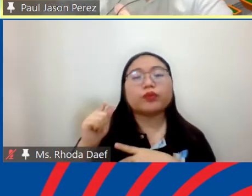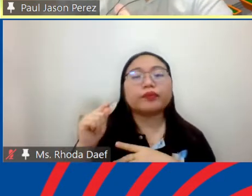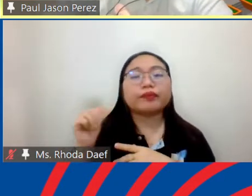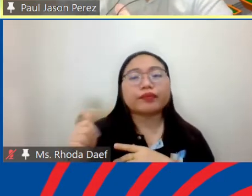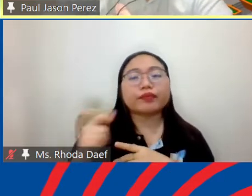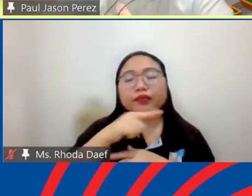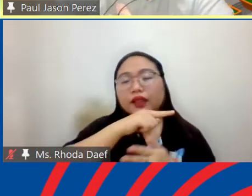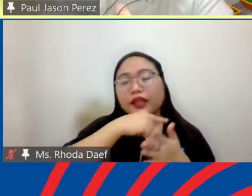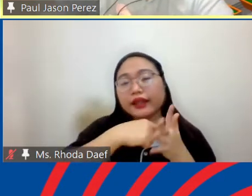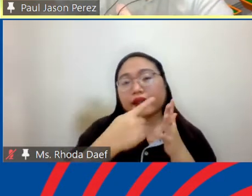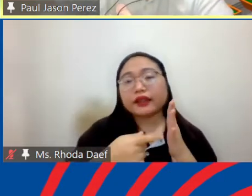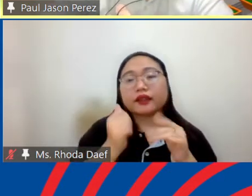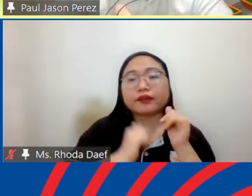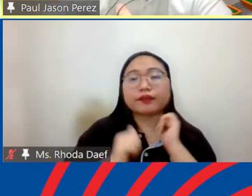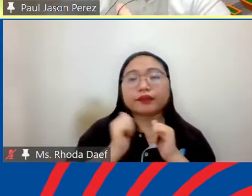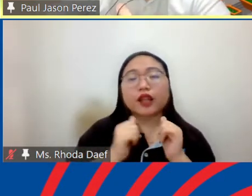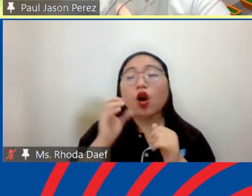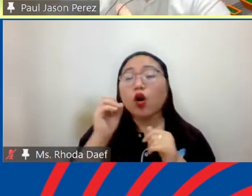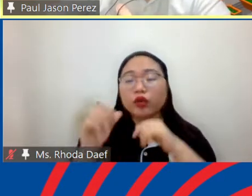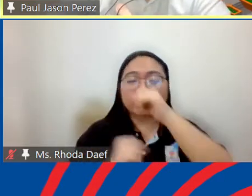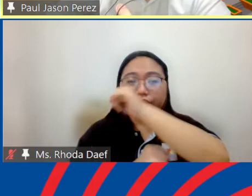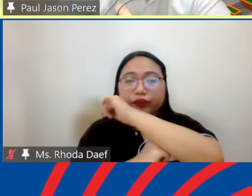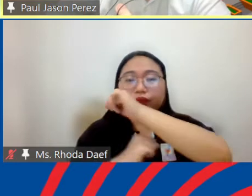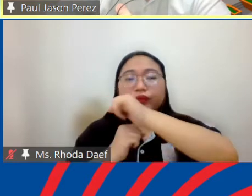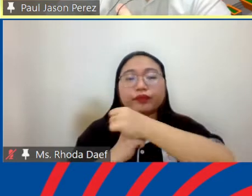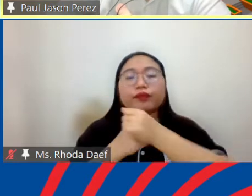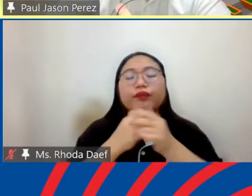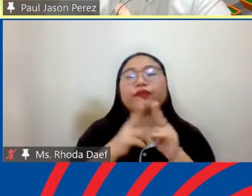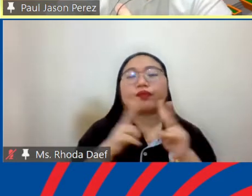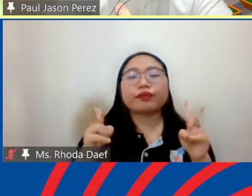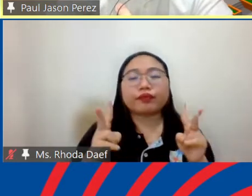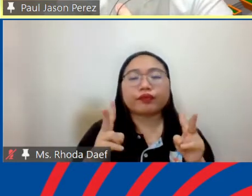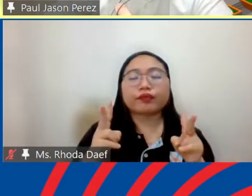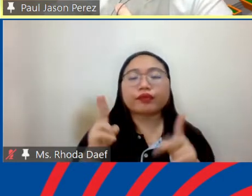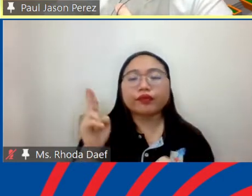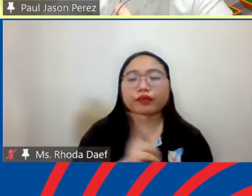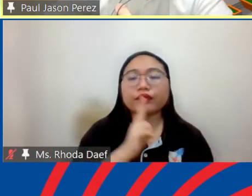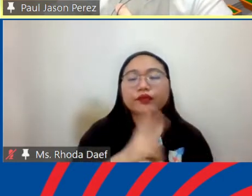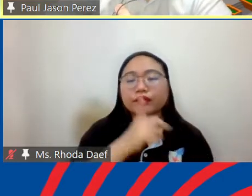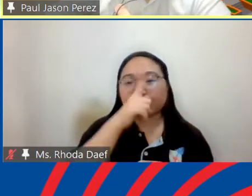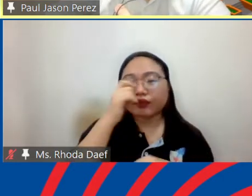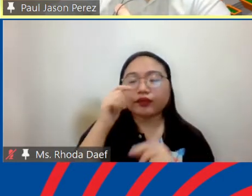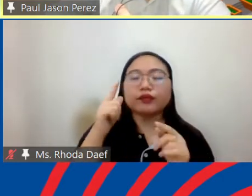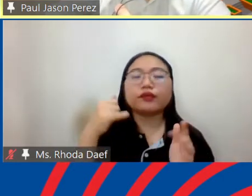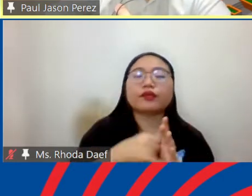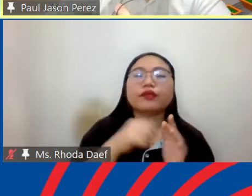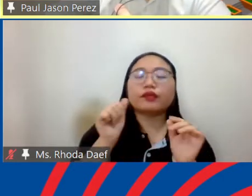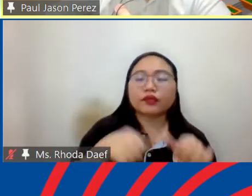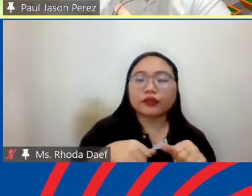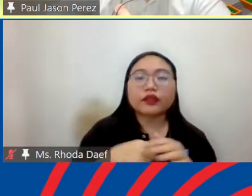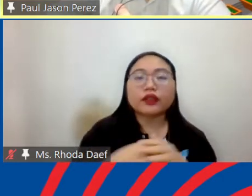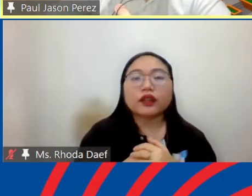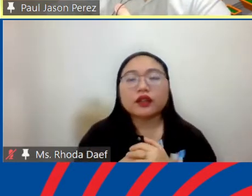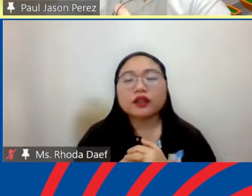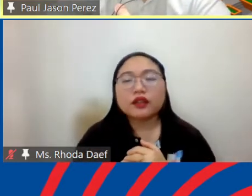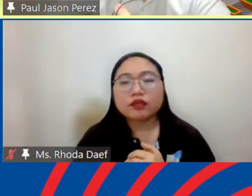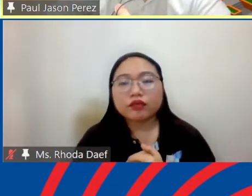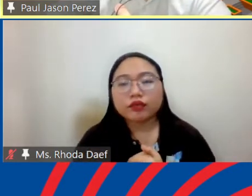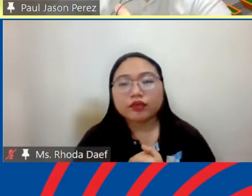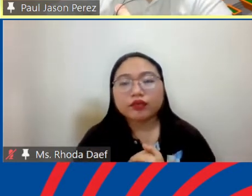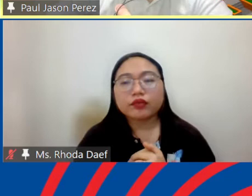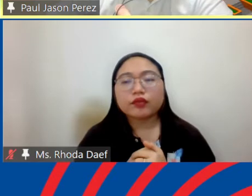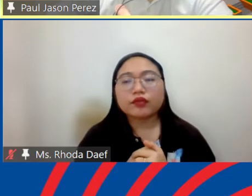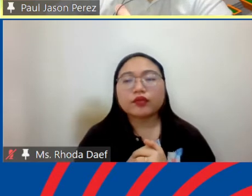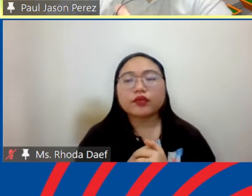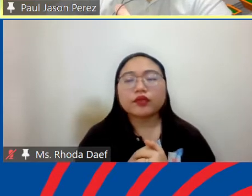are this framework is very useful because it will cover not just the work of the researchers,